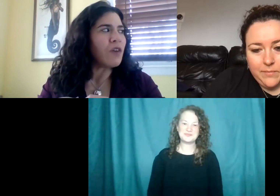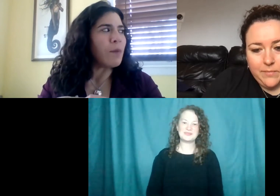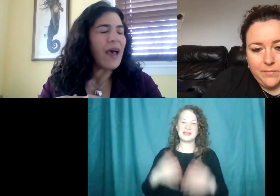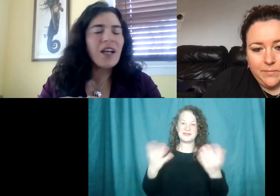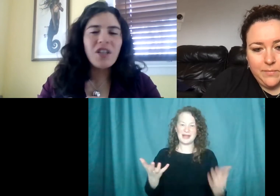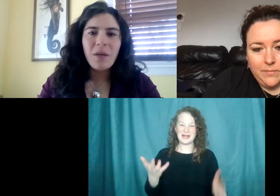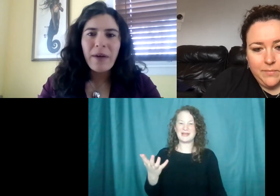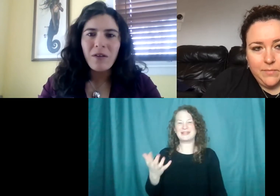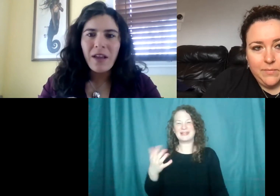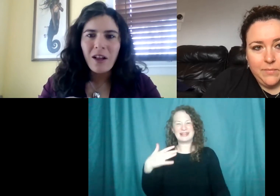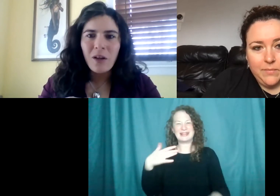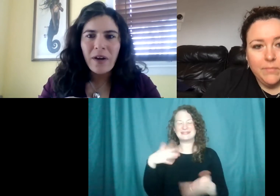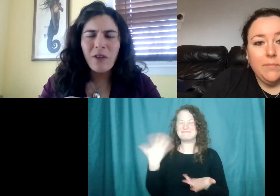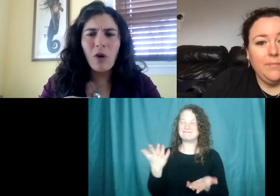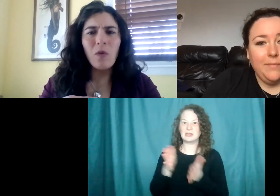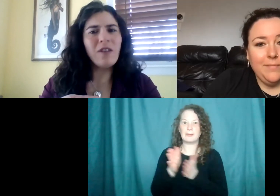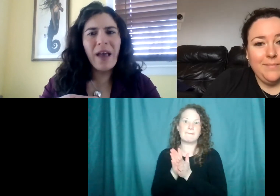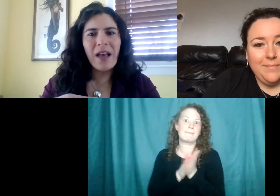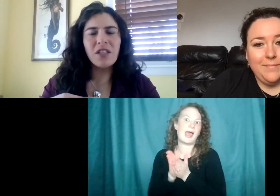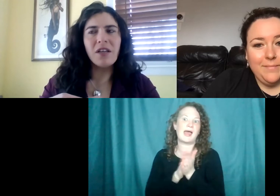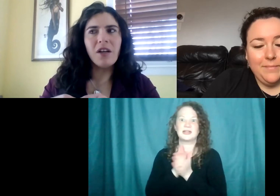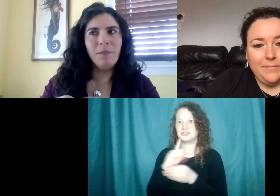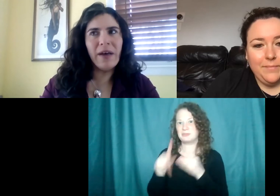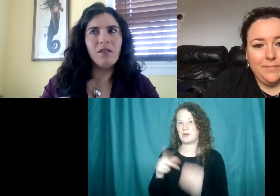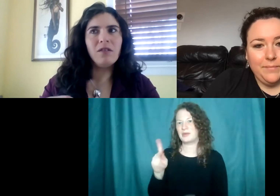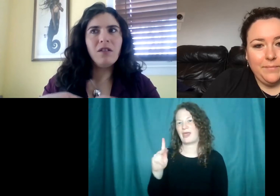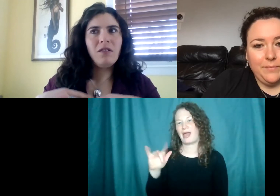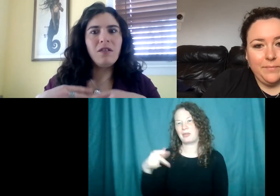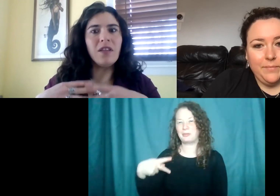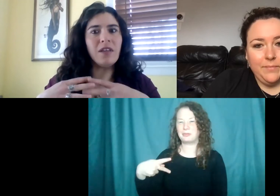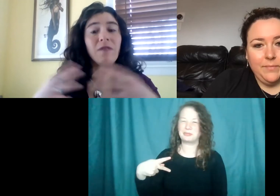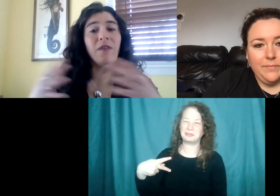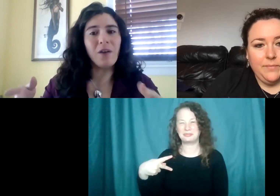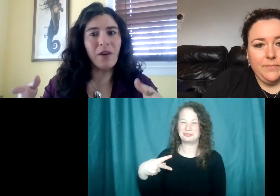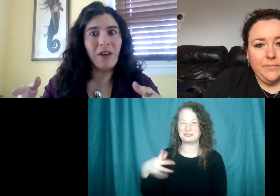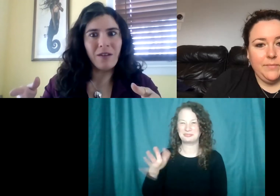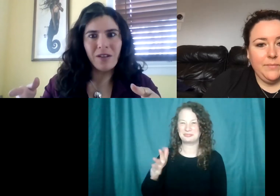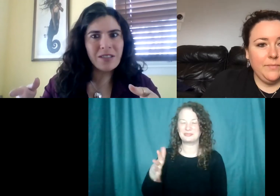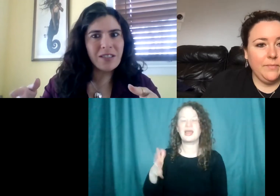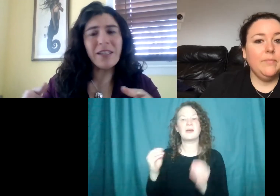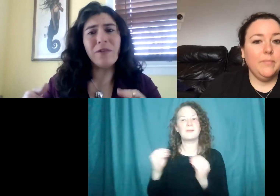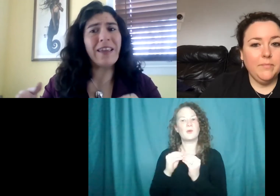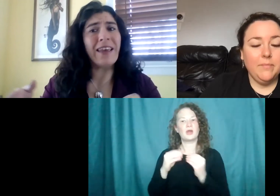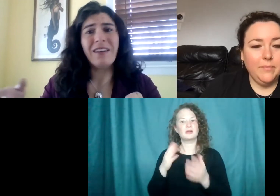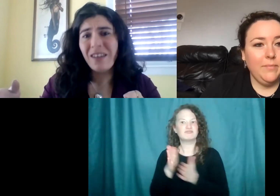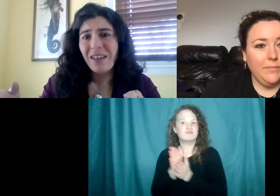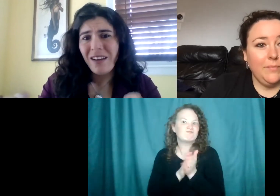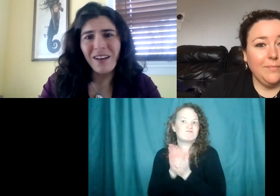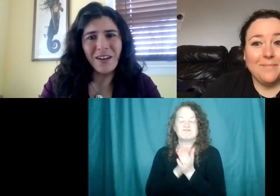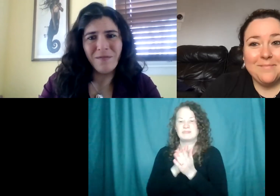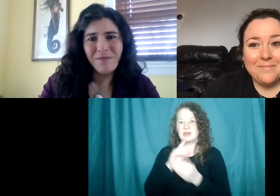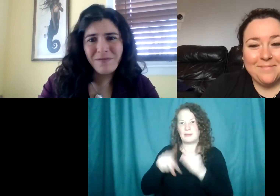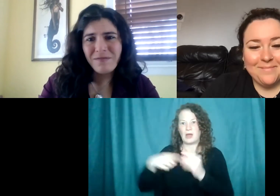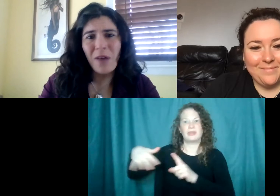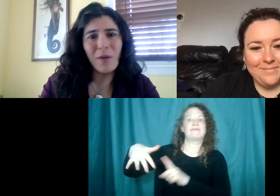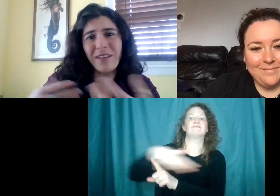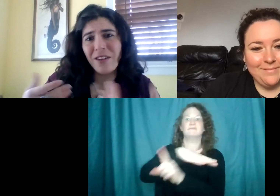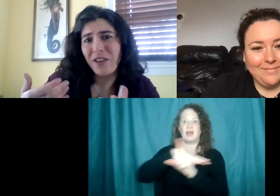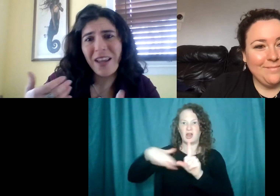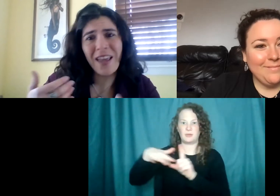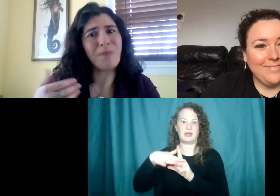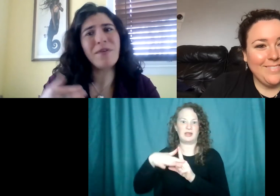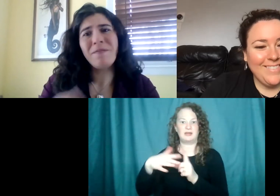less of a passion about kelp, and I was always passionate about the environment around us since I was a kid. I went